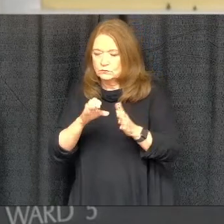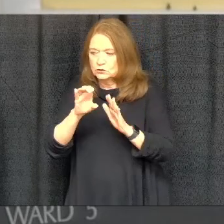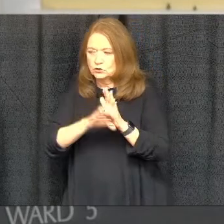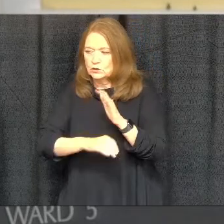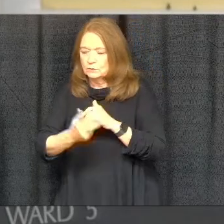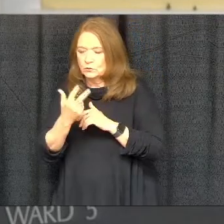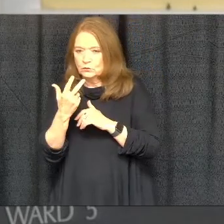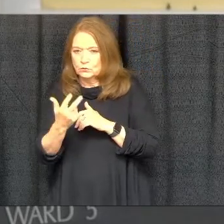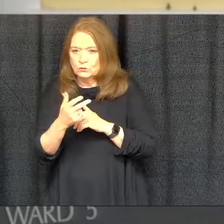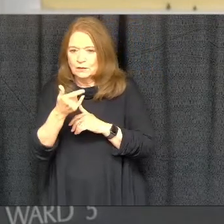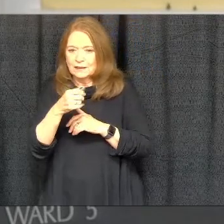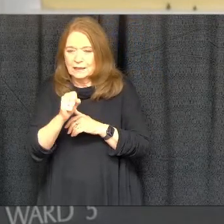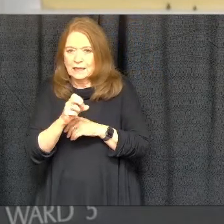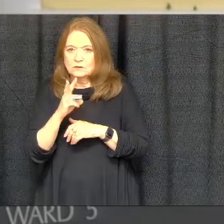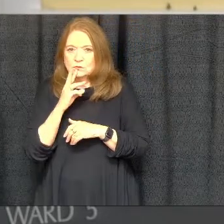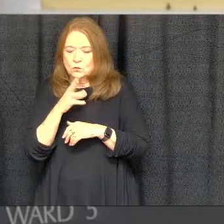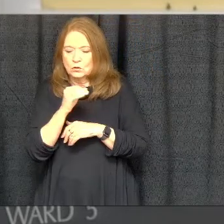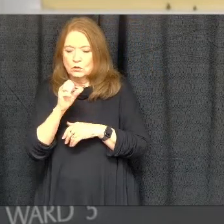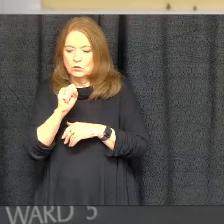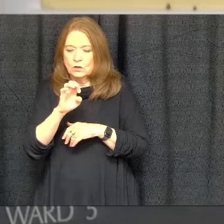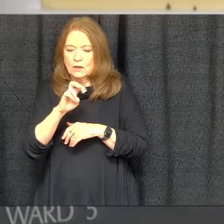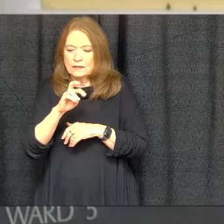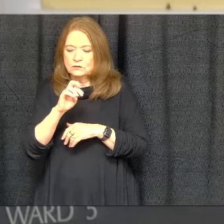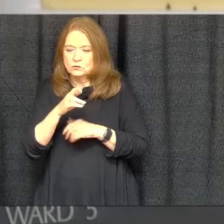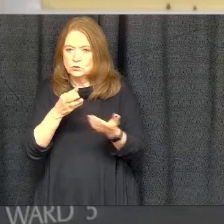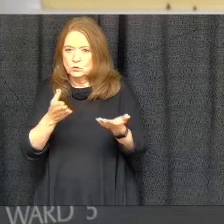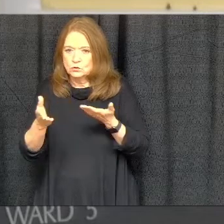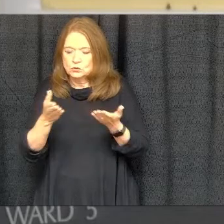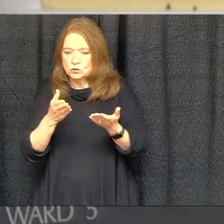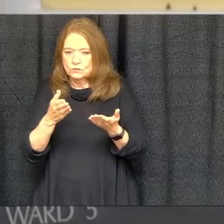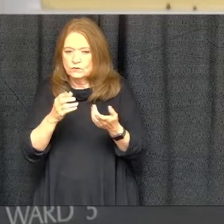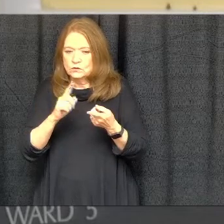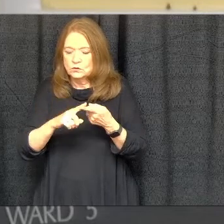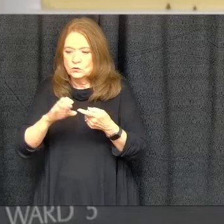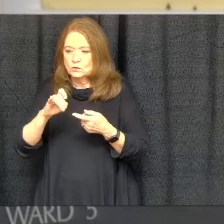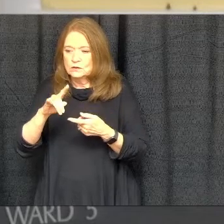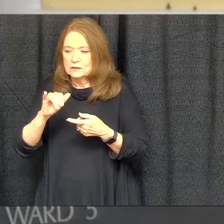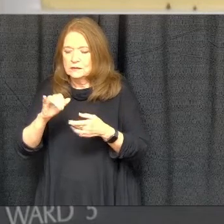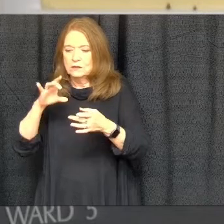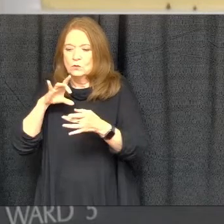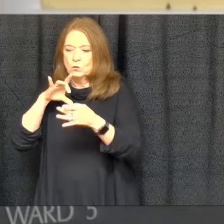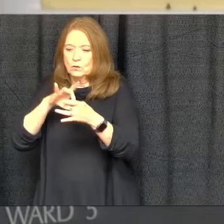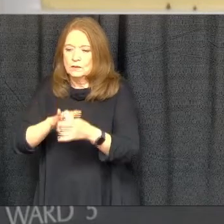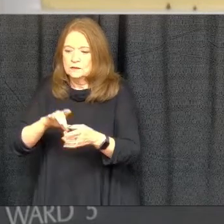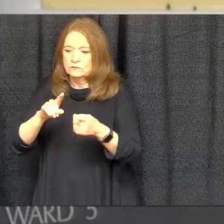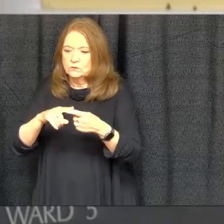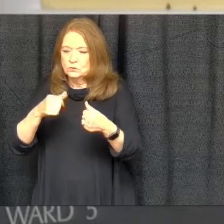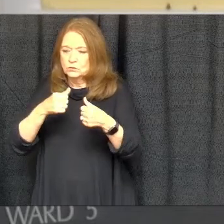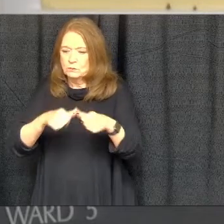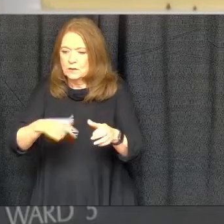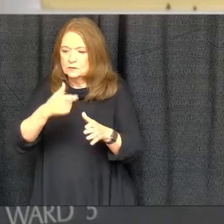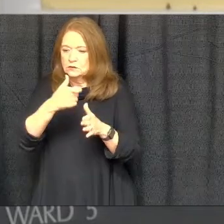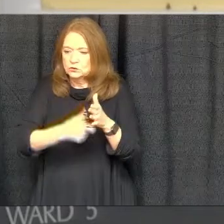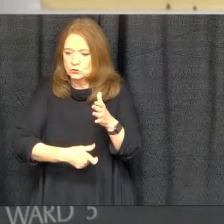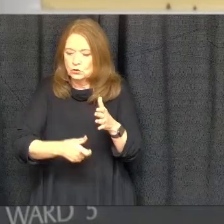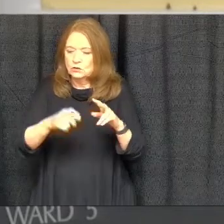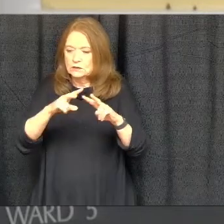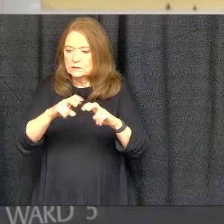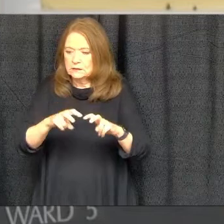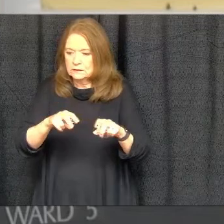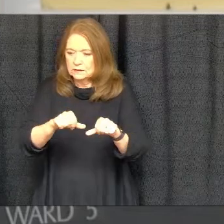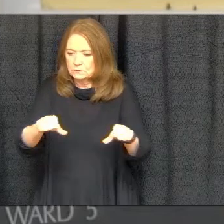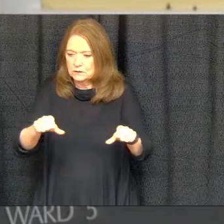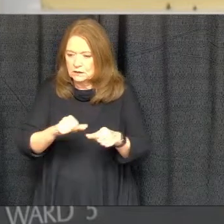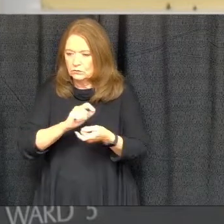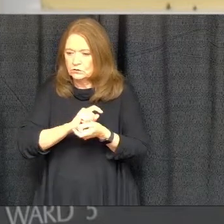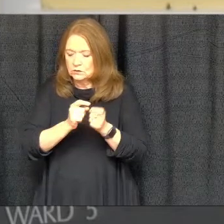3, Gas, Water, and Sewer Service, the city of Clarksville relative to deposits, charges, assessment areas,